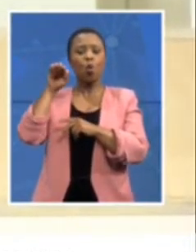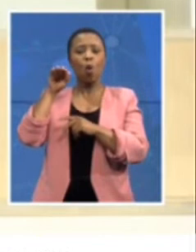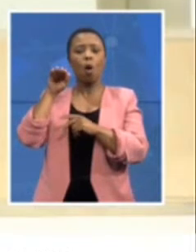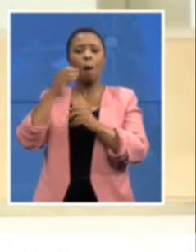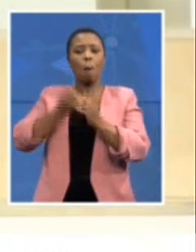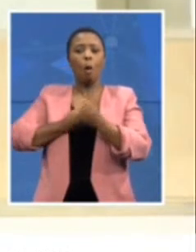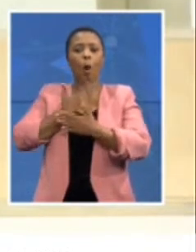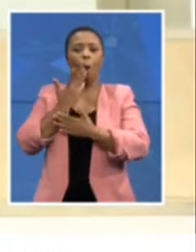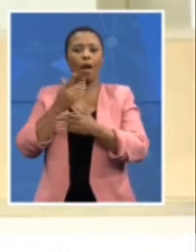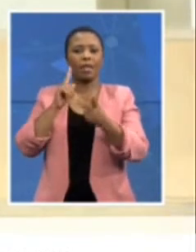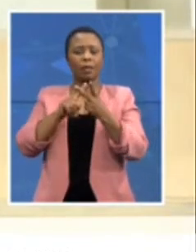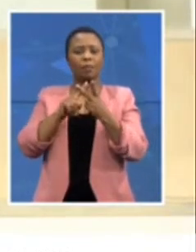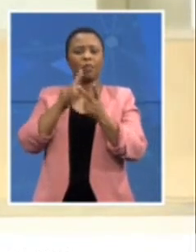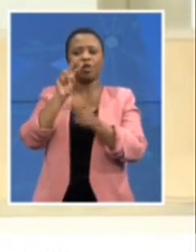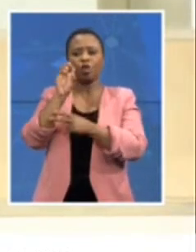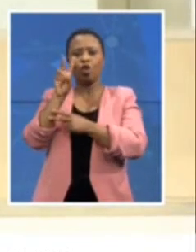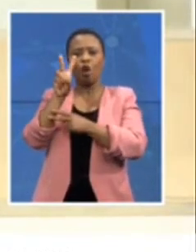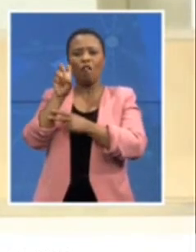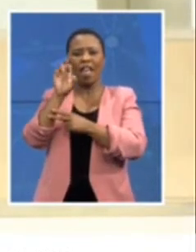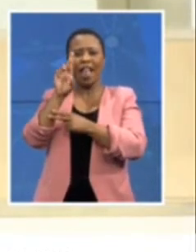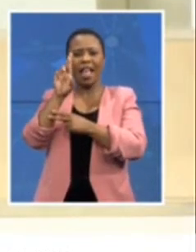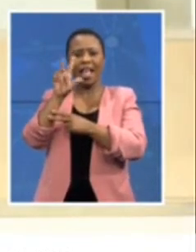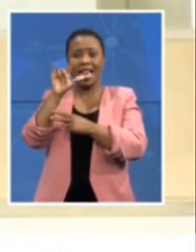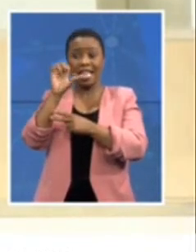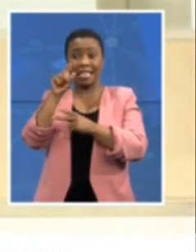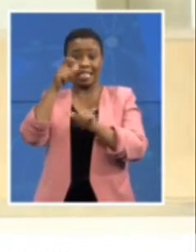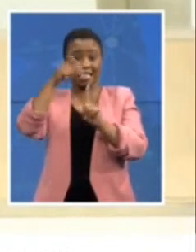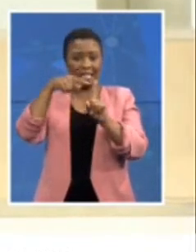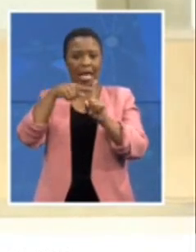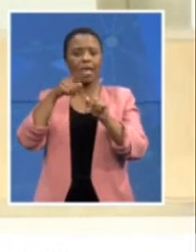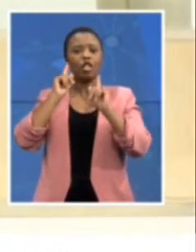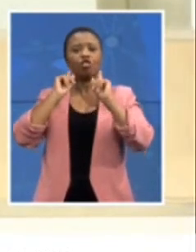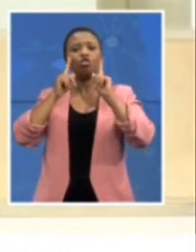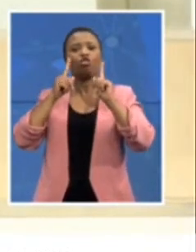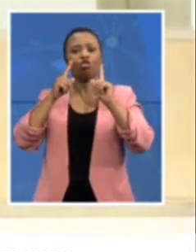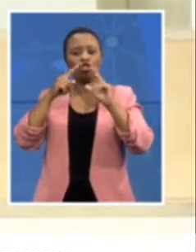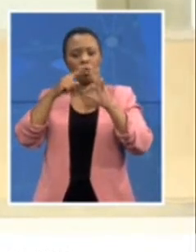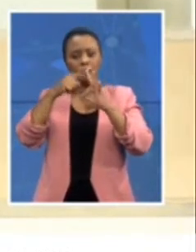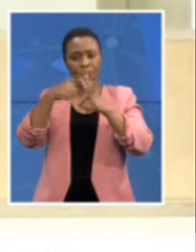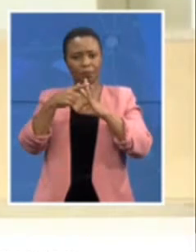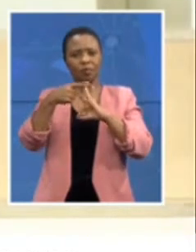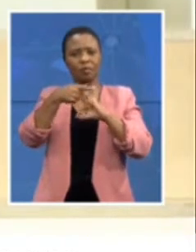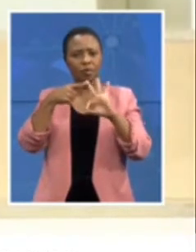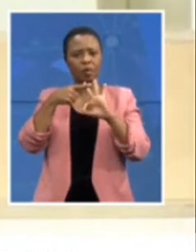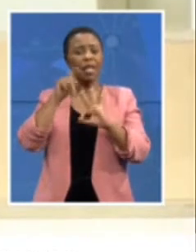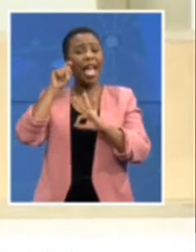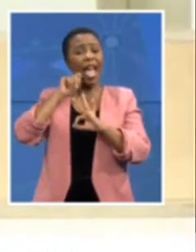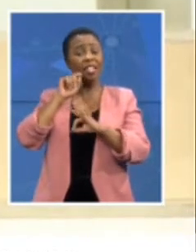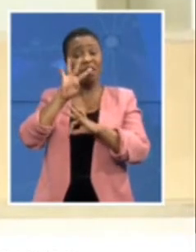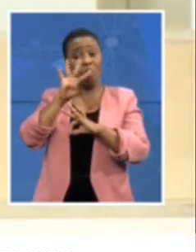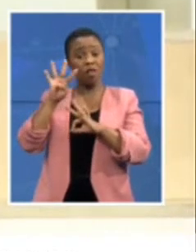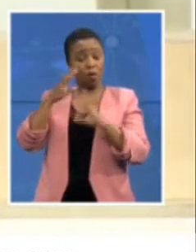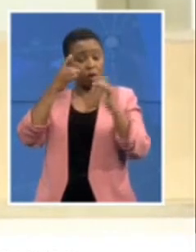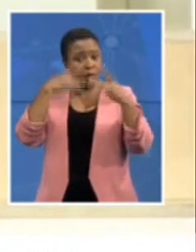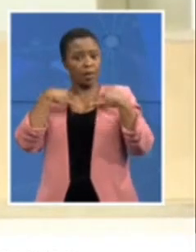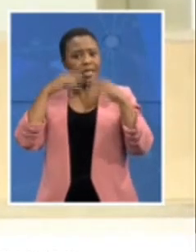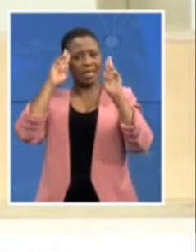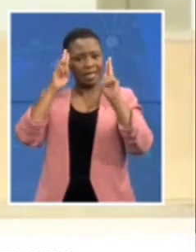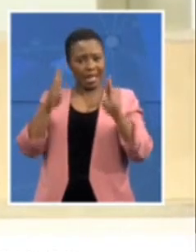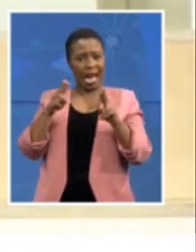And before he died, at an early age of 44, we are told, he had written a poem